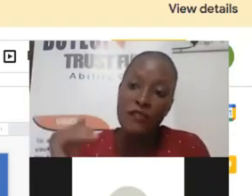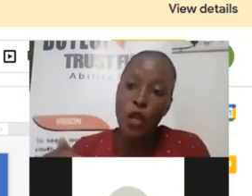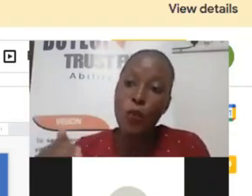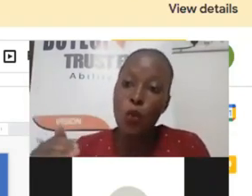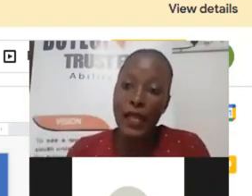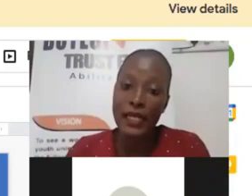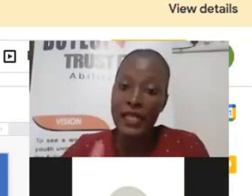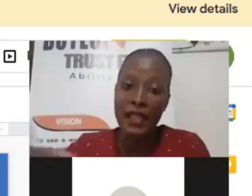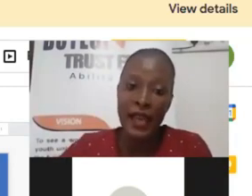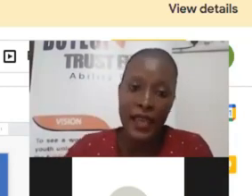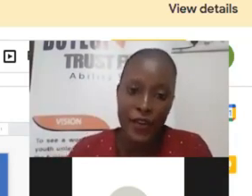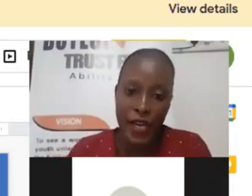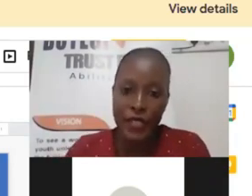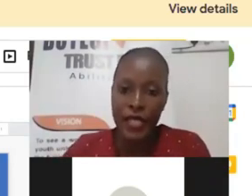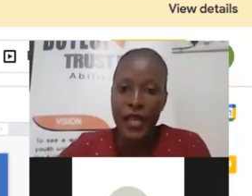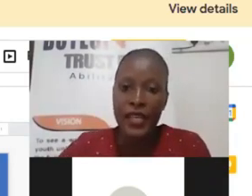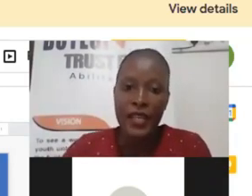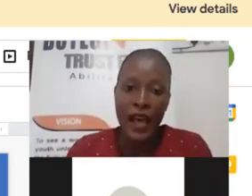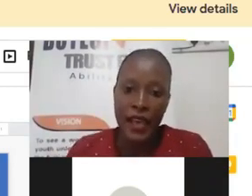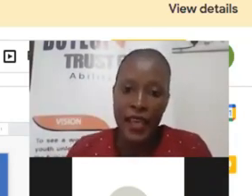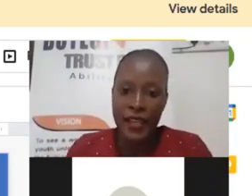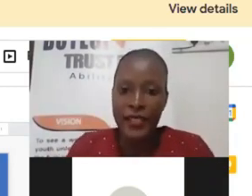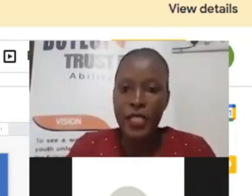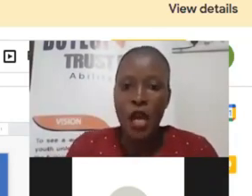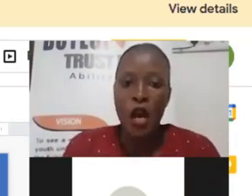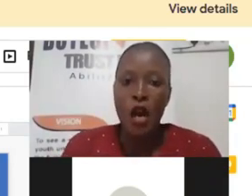to develop well in other areas